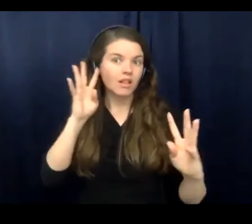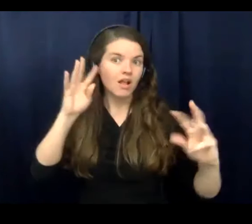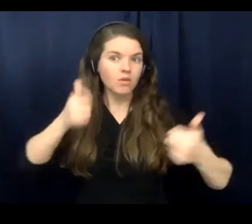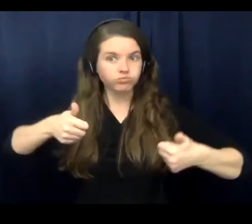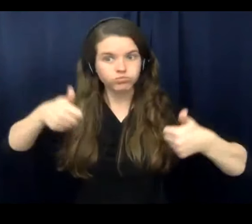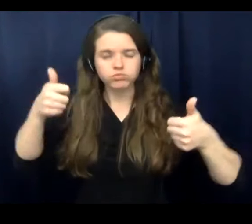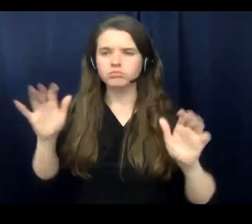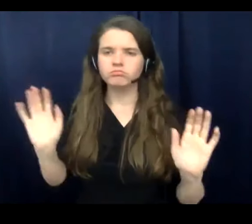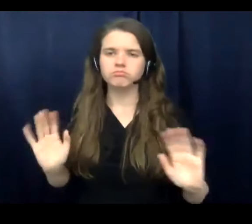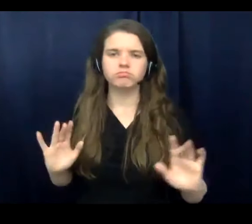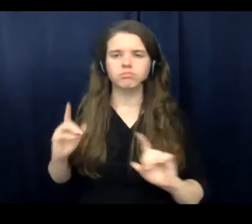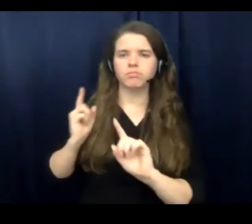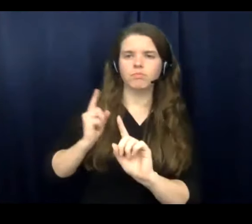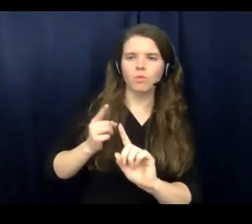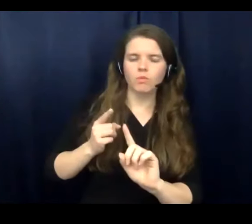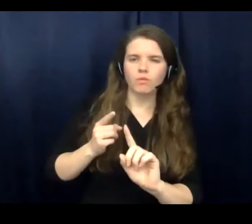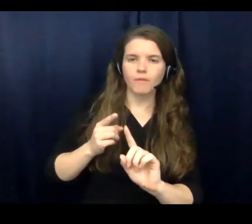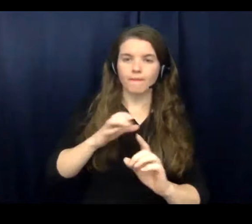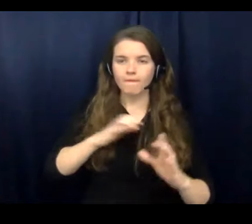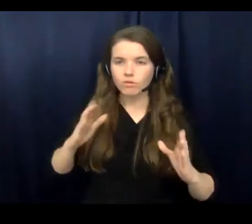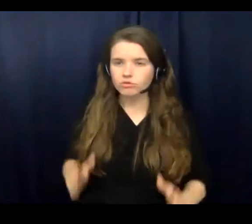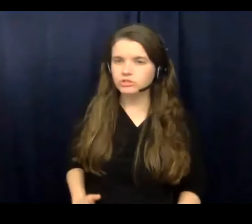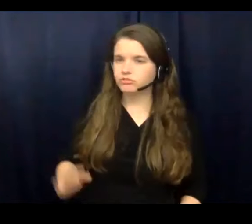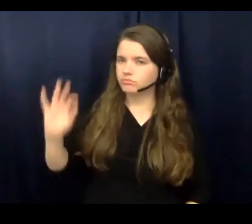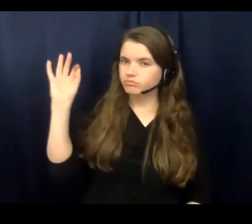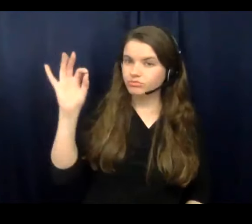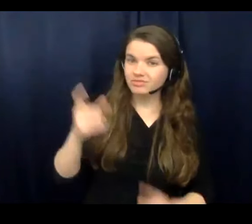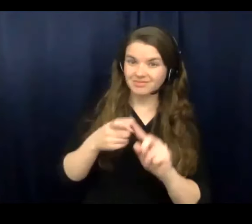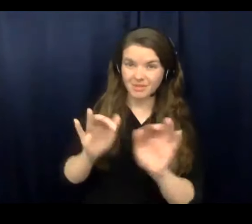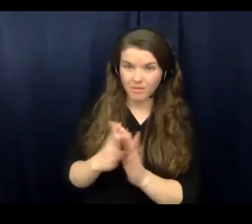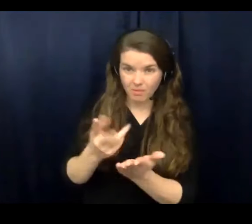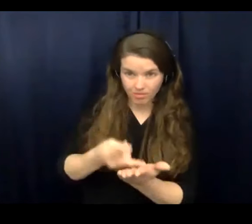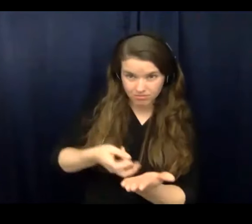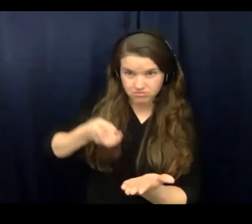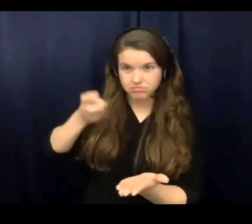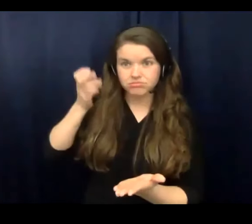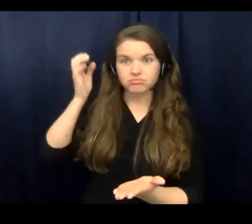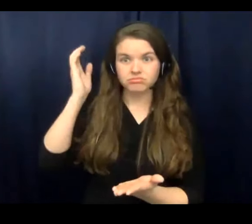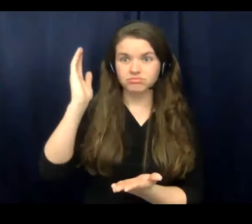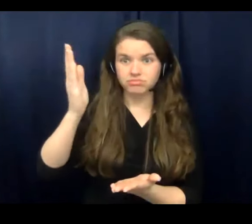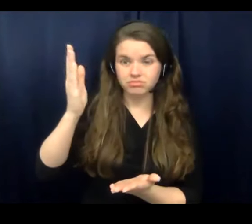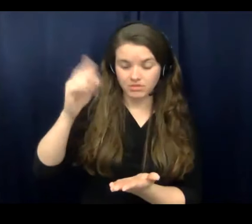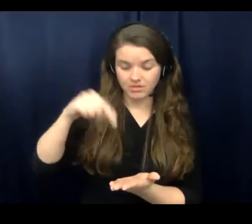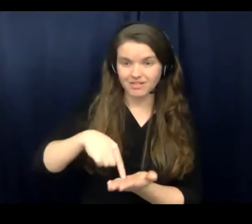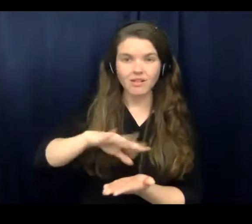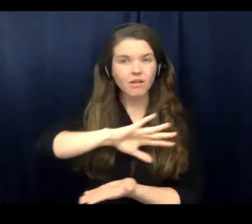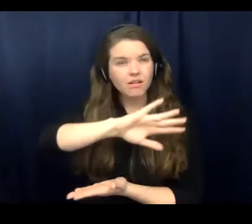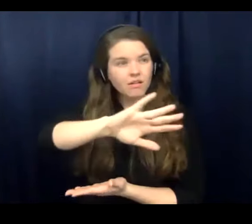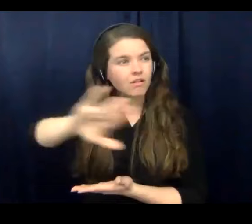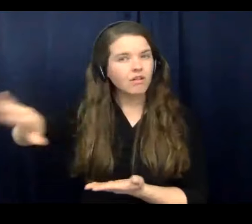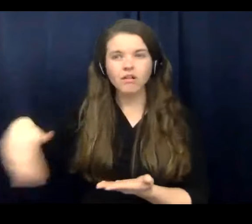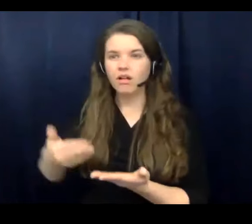No, what makes Christian preaching from the Word of God so unique among the whole earth is that on